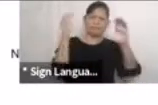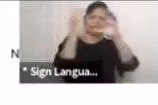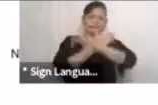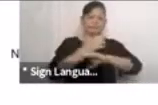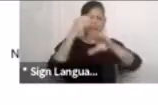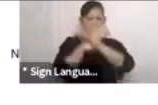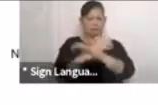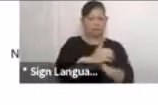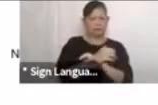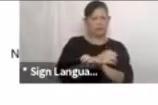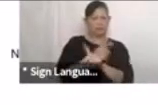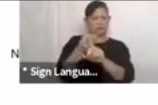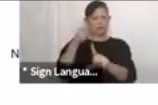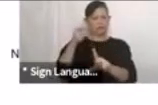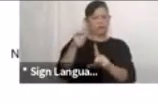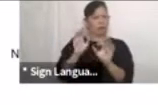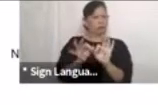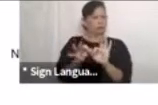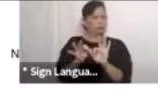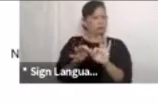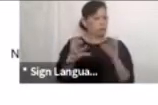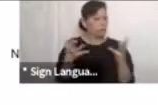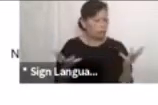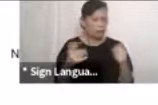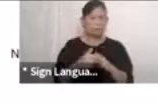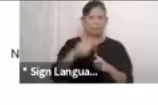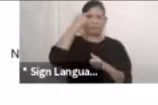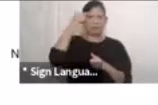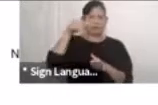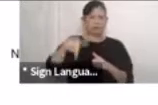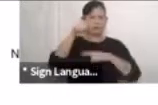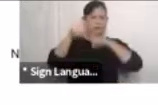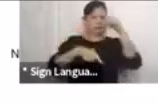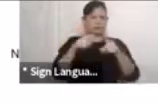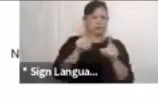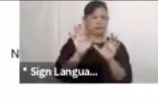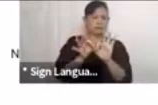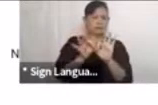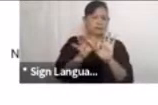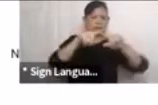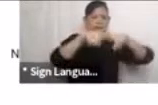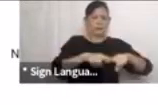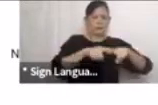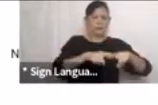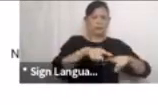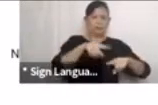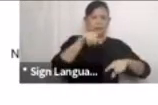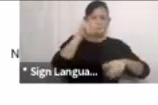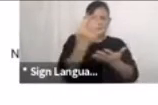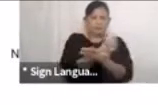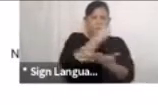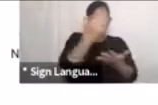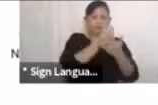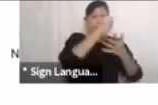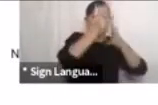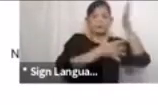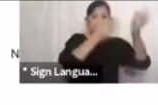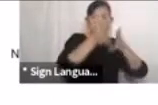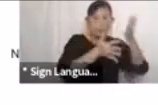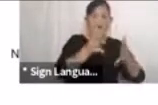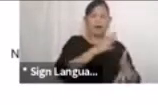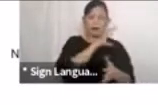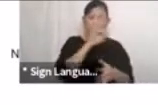language interpreters as well, because sign language interpreters also rely on sign language to interpret. And then they also communicated that